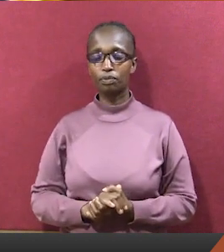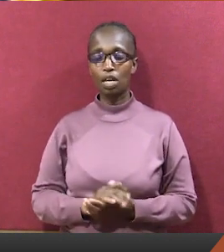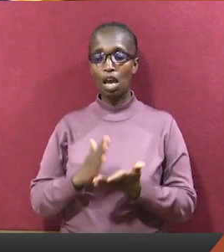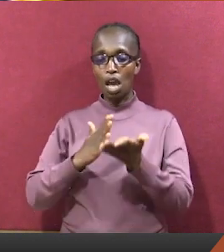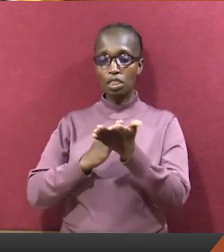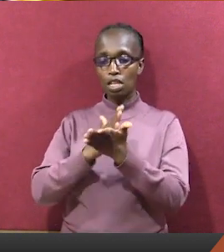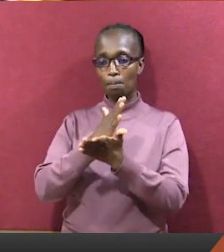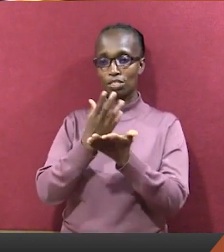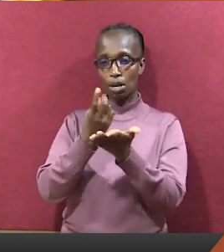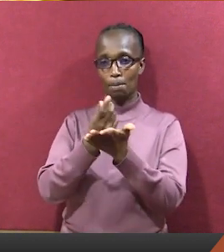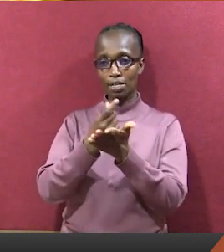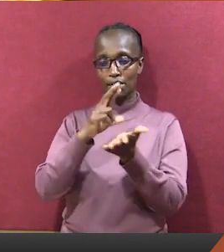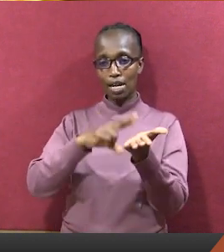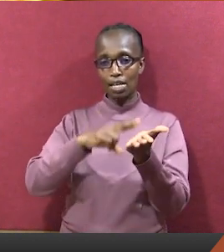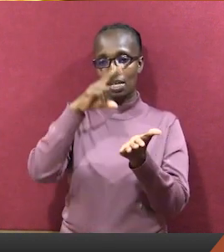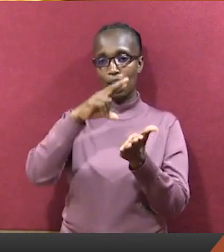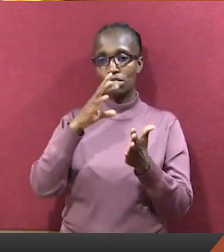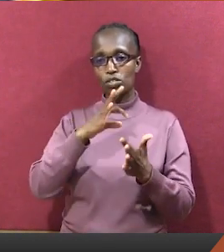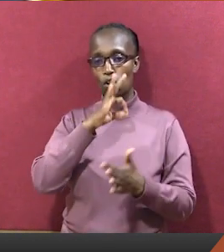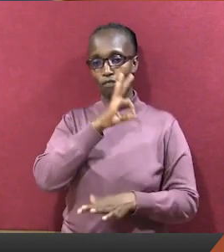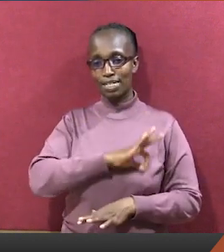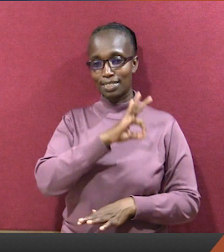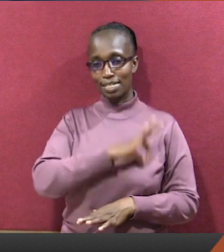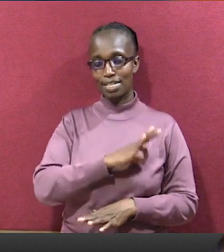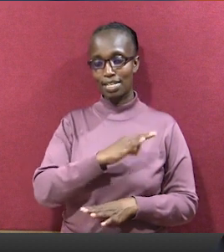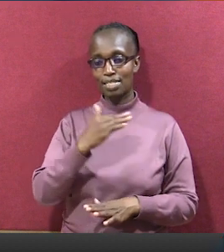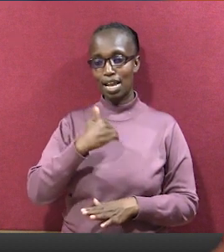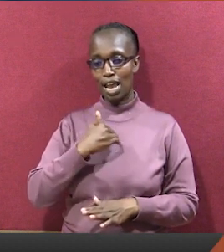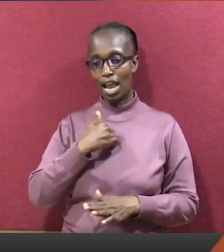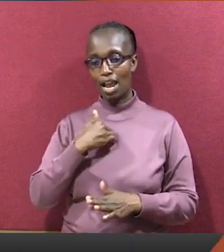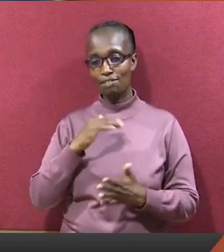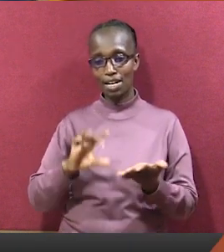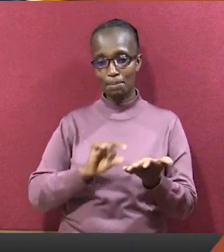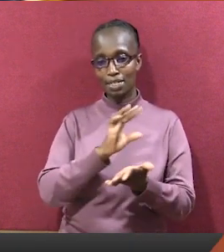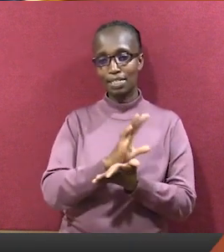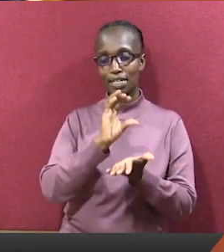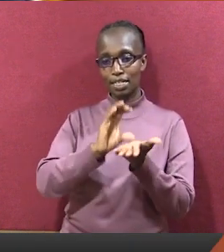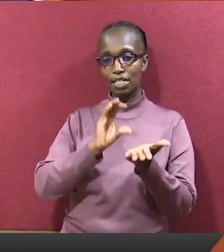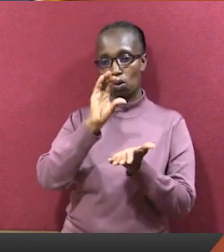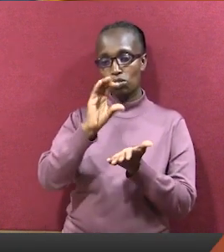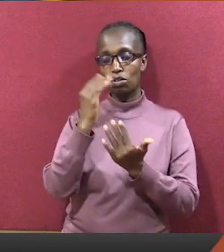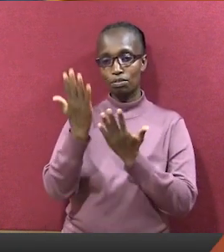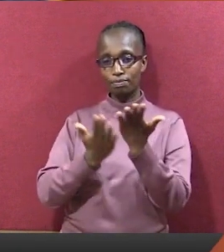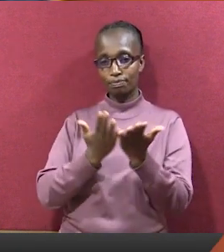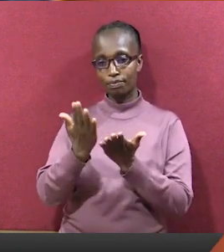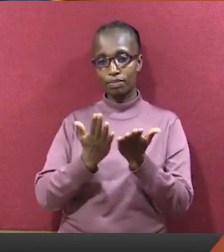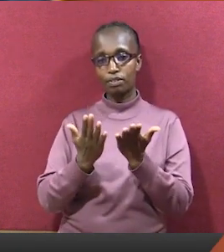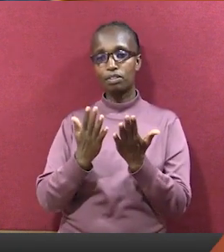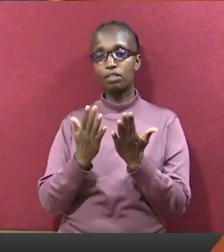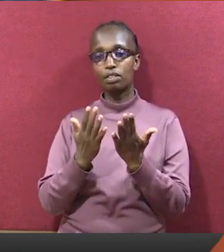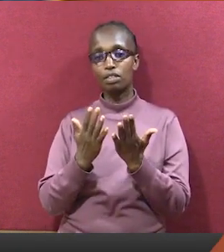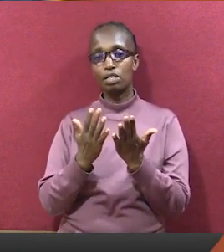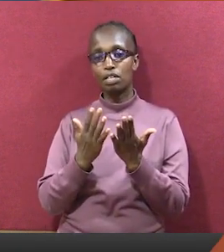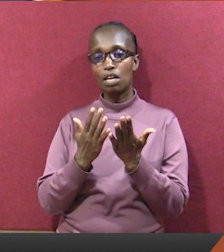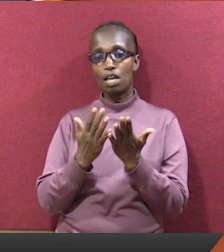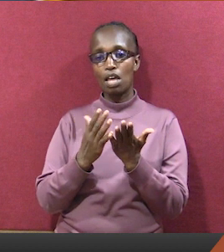The depreciation of the Kenya shilling against major currencies and the rise of interest rates have elevated cost of debt service.